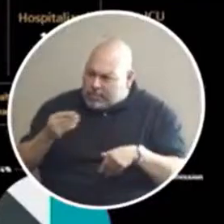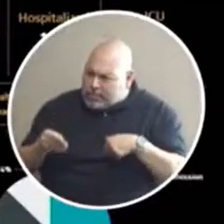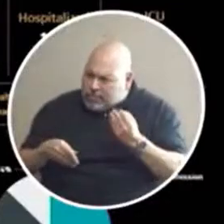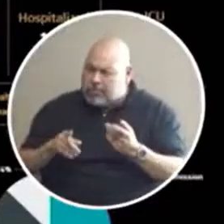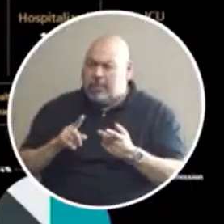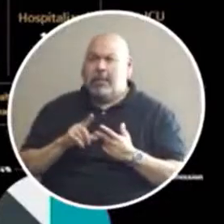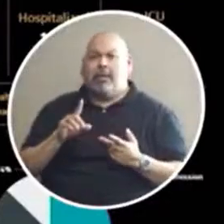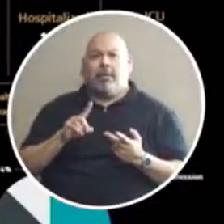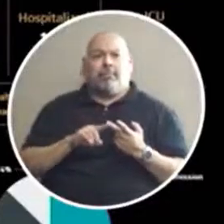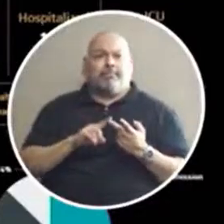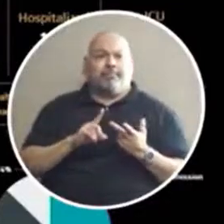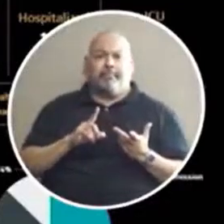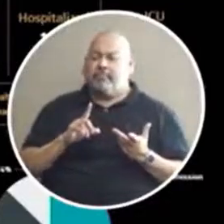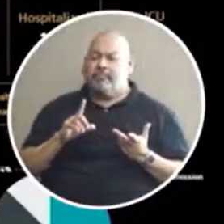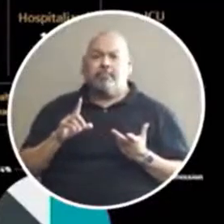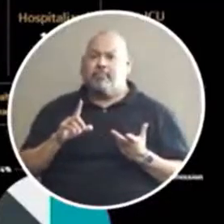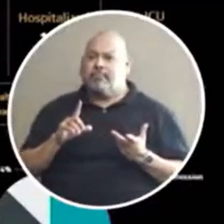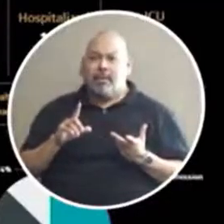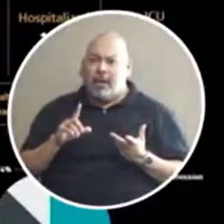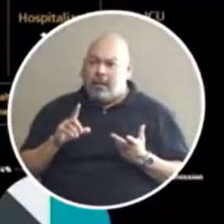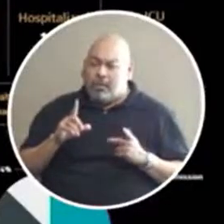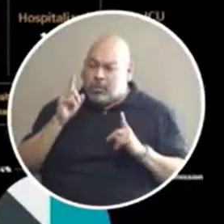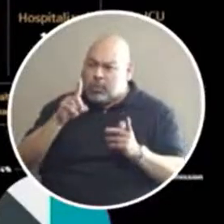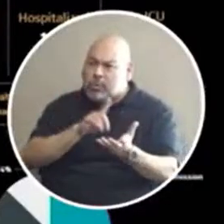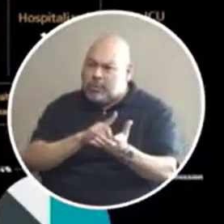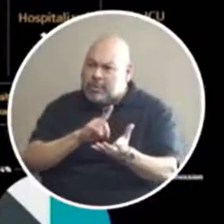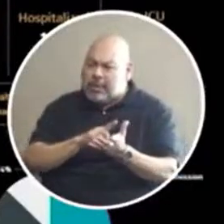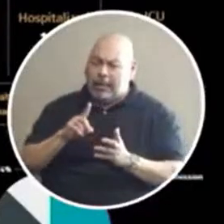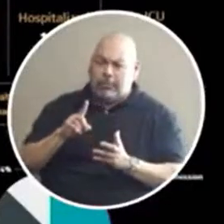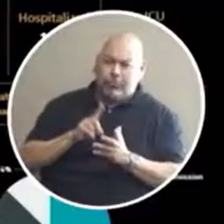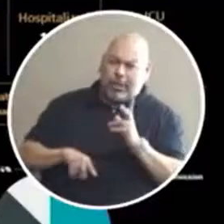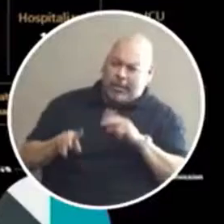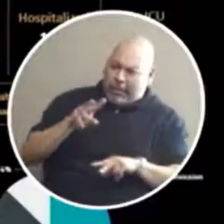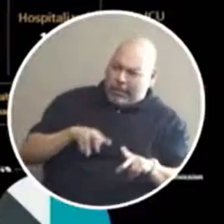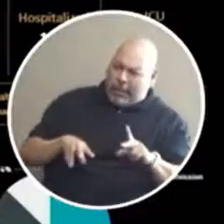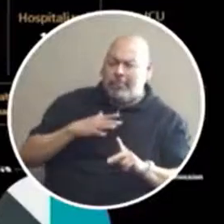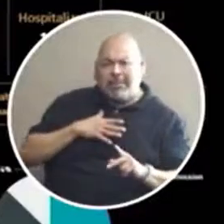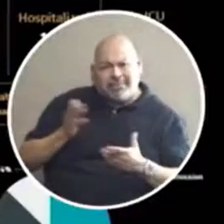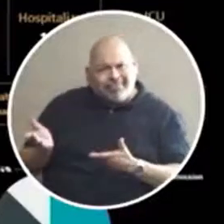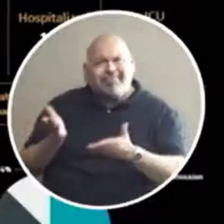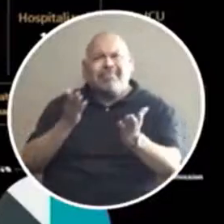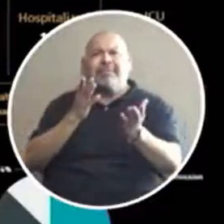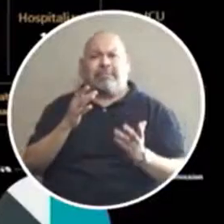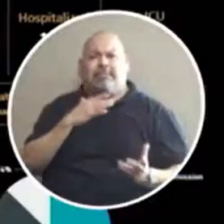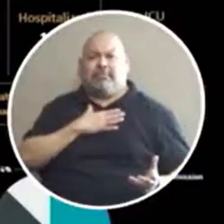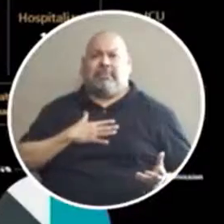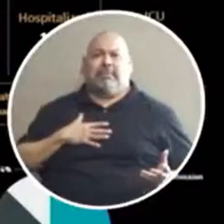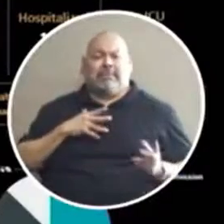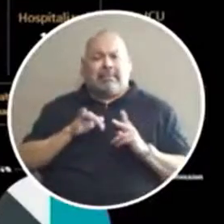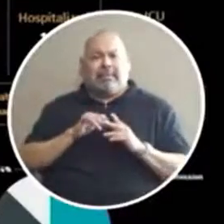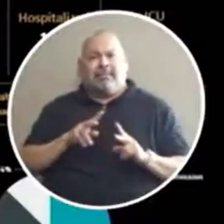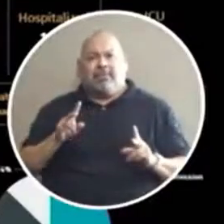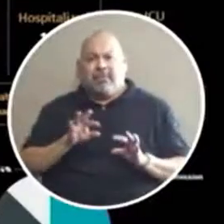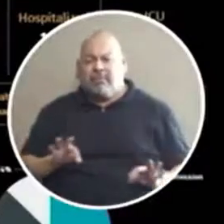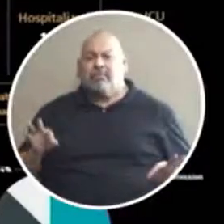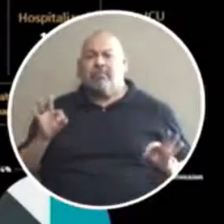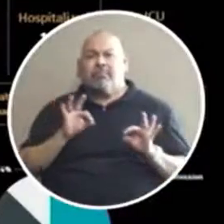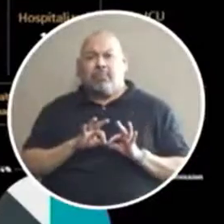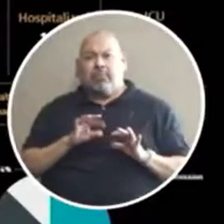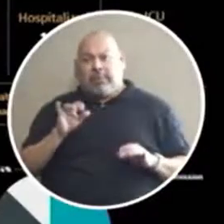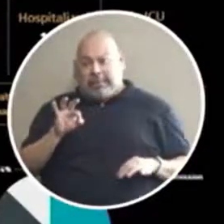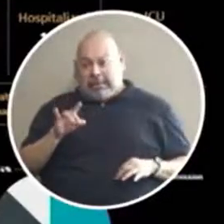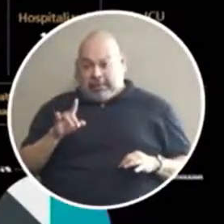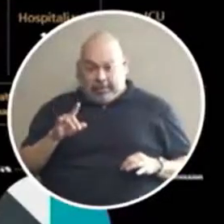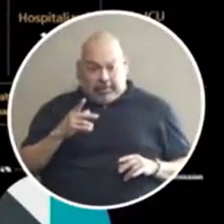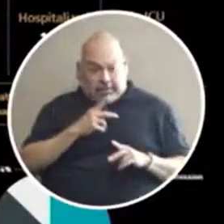they haven't been able to go get their medical provider exam, please take them. That's also very, very important. If